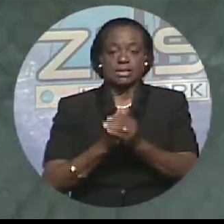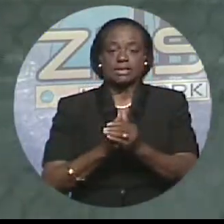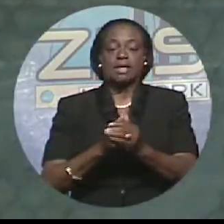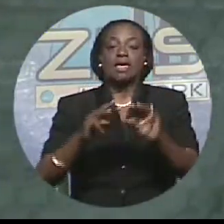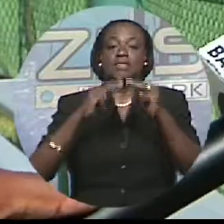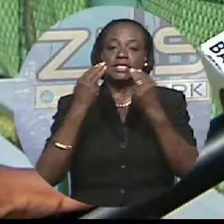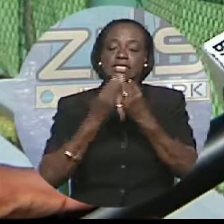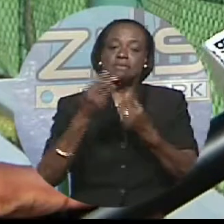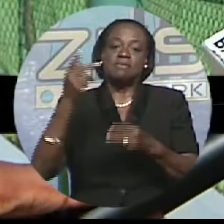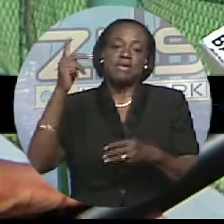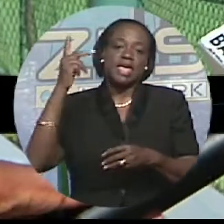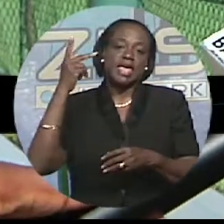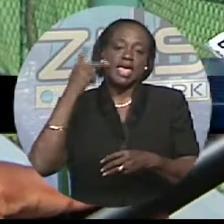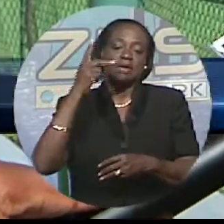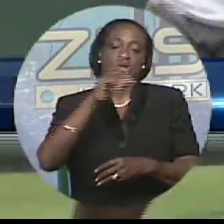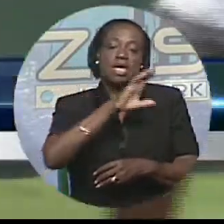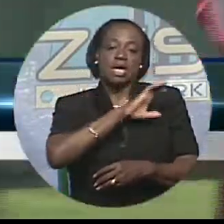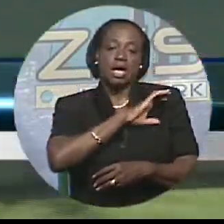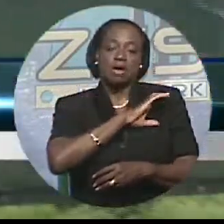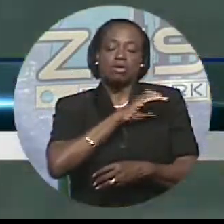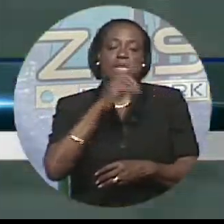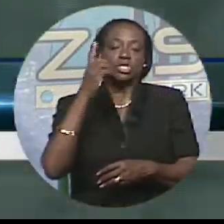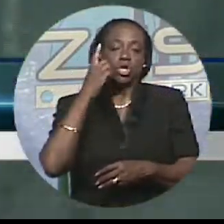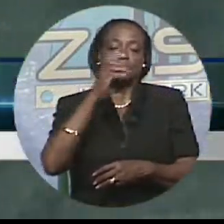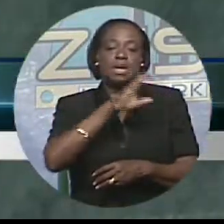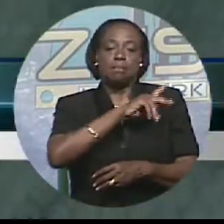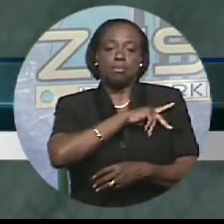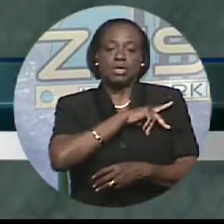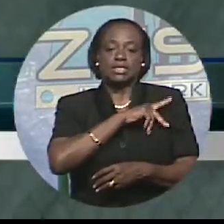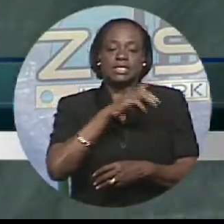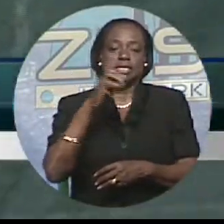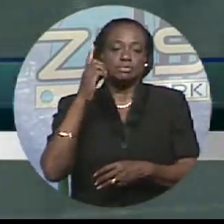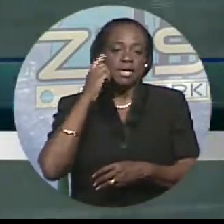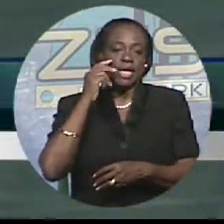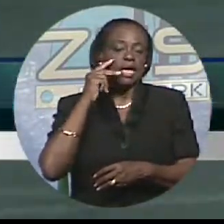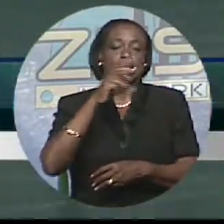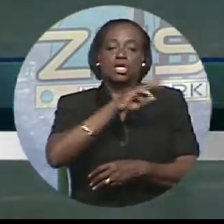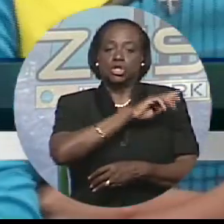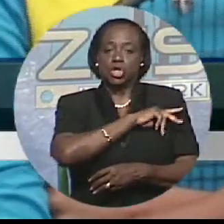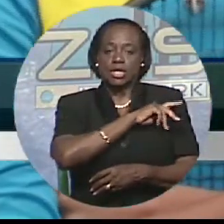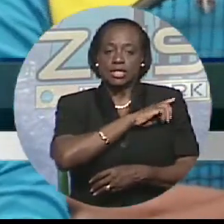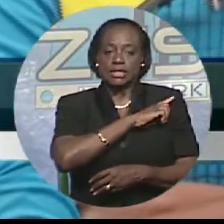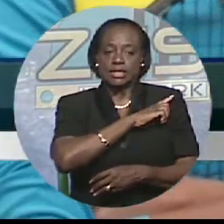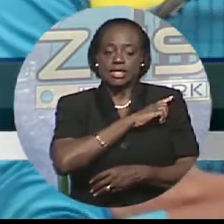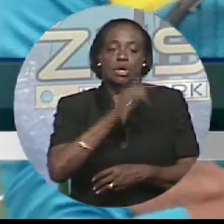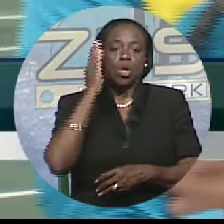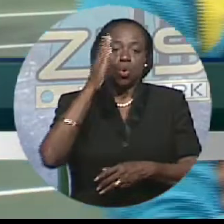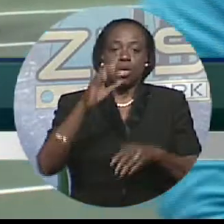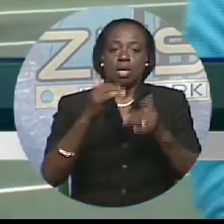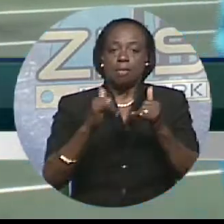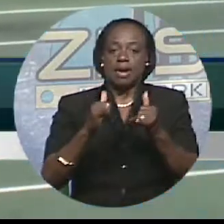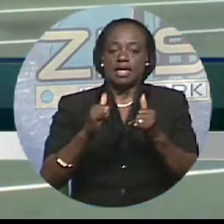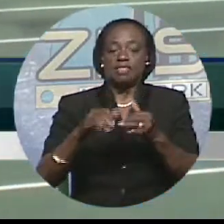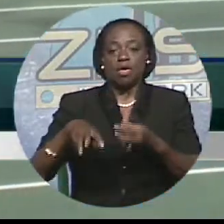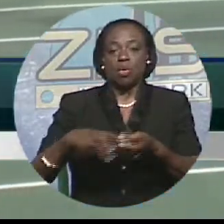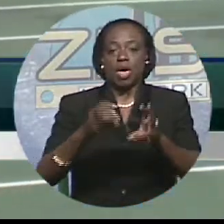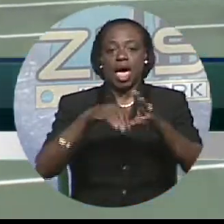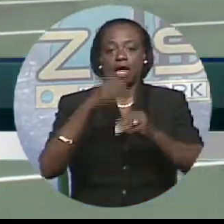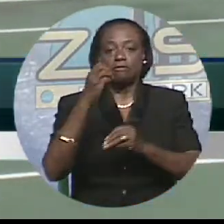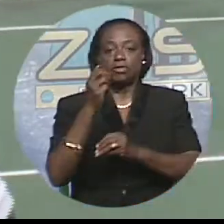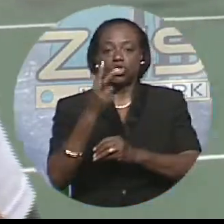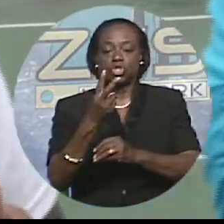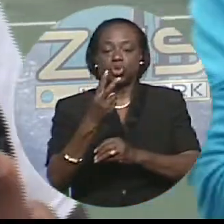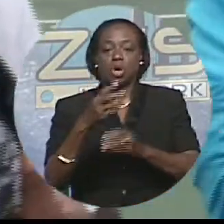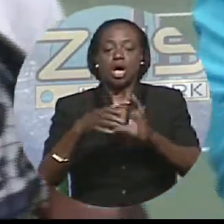of Kerry Cartwright, Dominique Mortier, Lauren Daxon, and Sierra Donaldson will try and play their way out of Group 2 in the Americas division of the